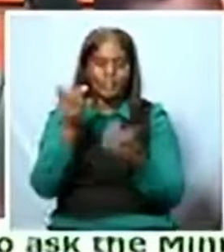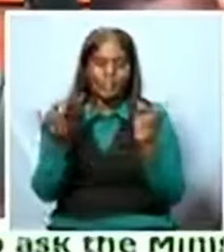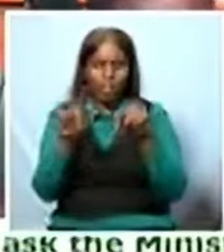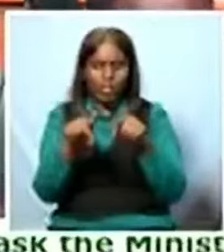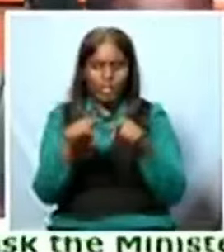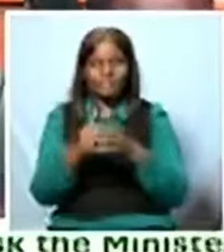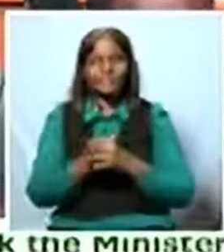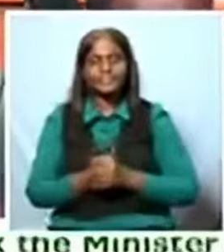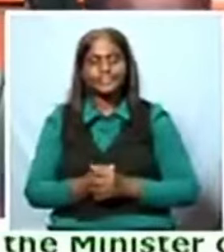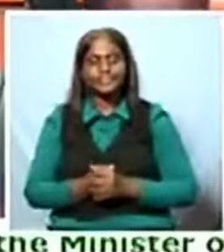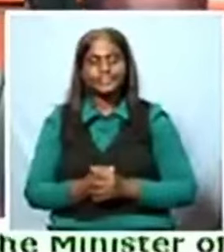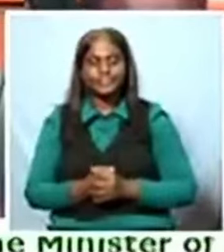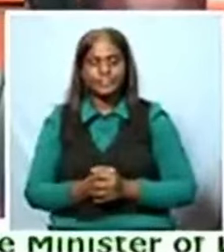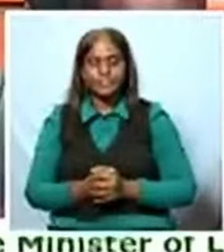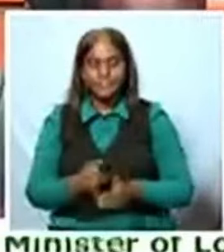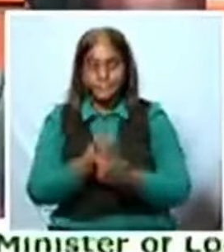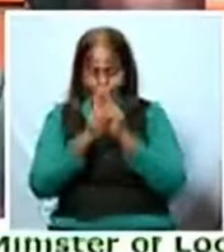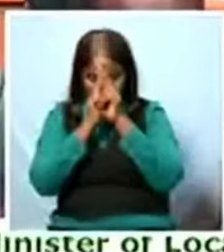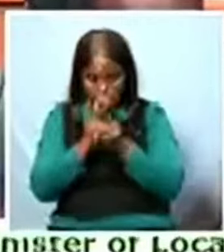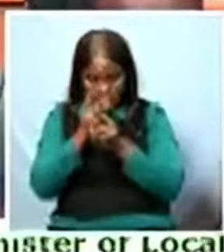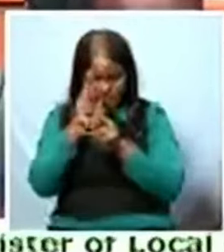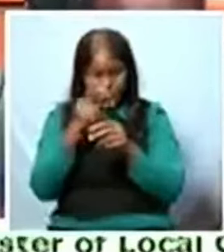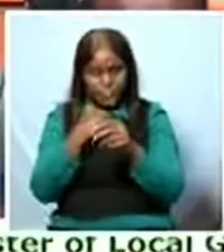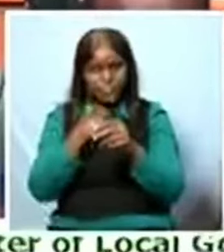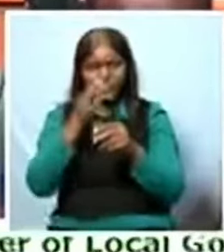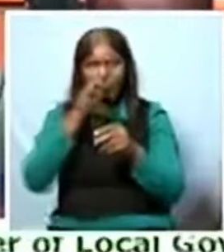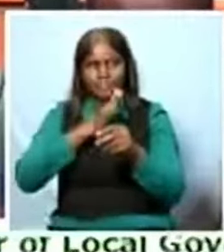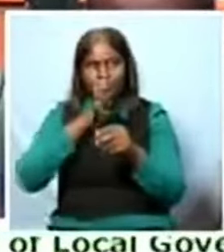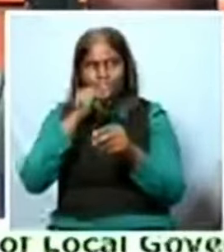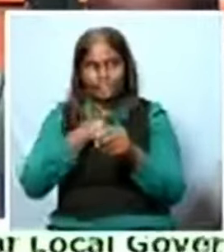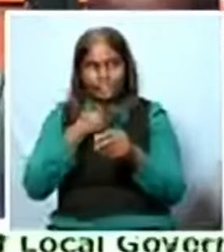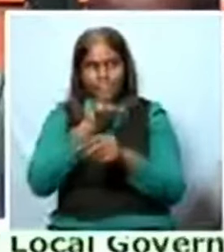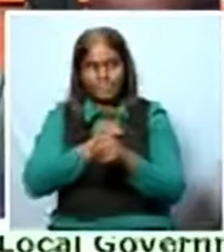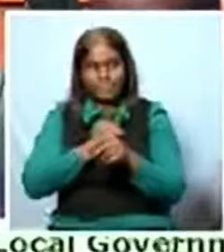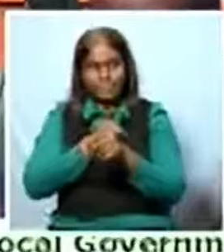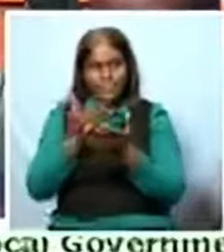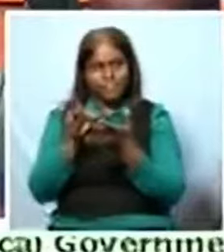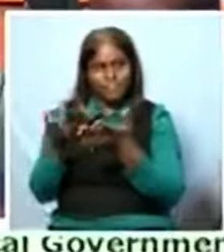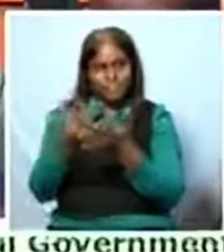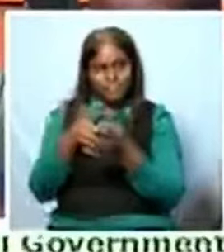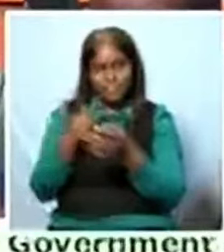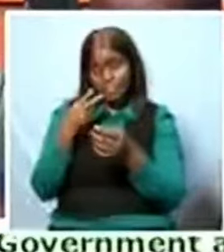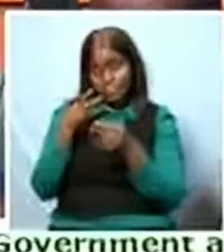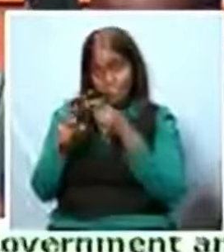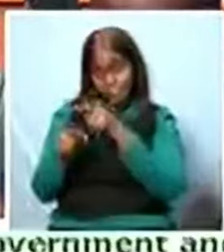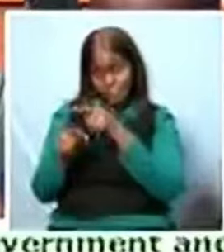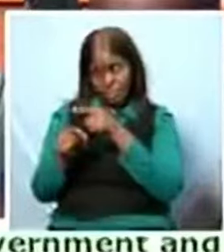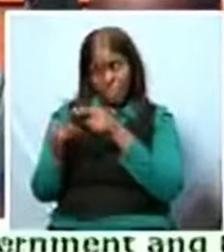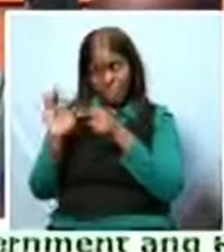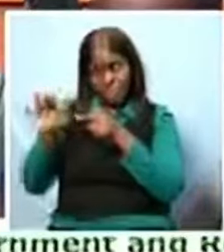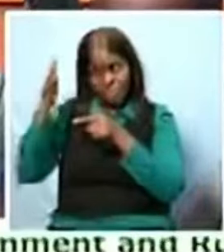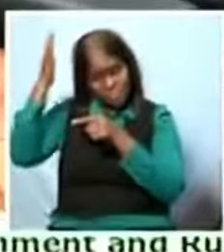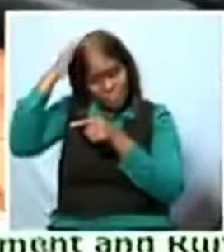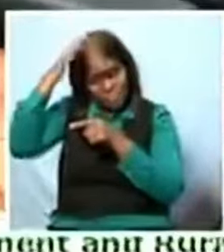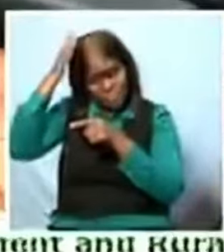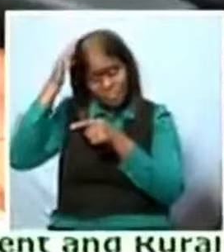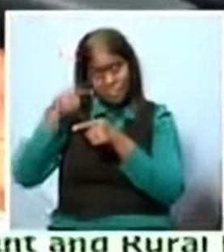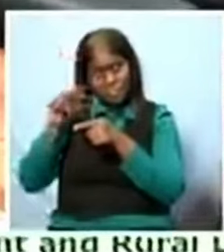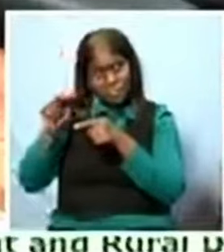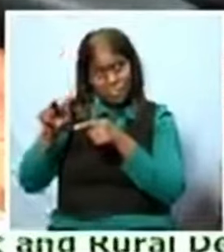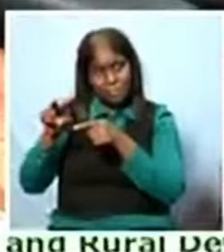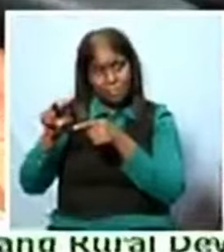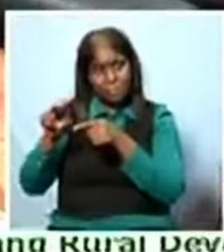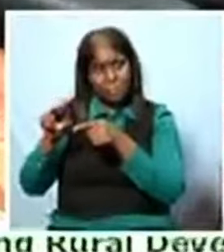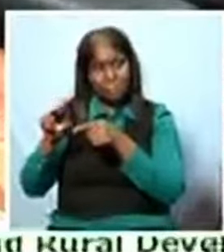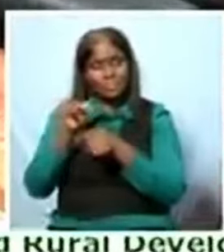When? Honorable Minister, Madam Speaker, I'm sorry, he's right here, so I'm looking right at his head. So I'm